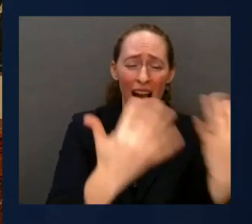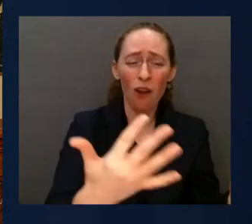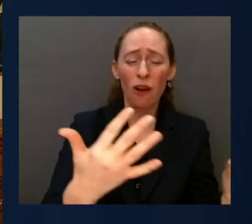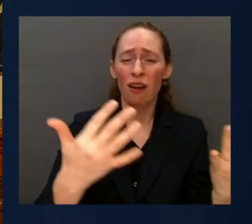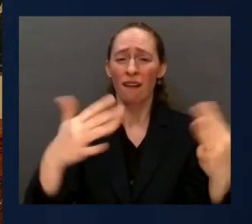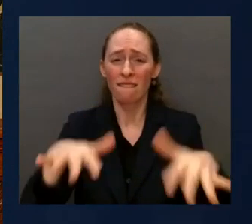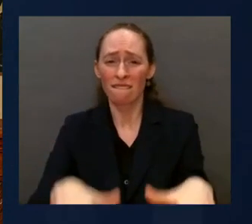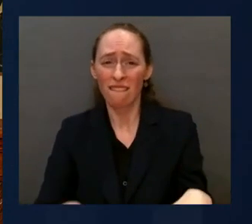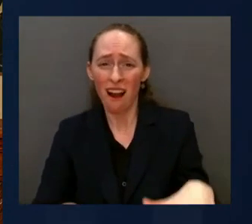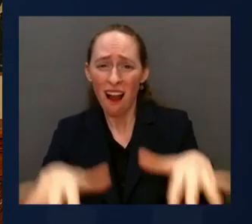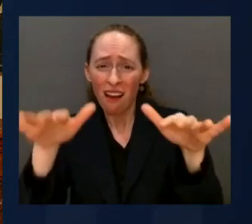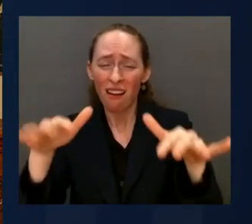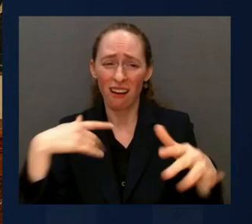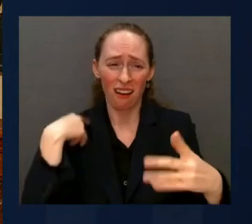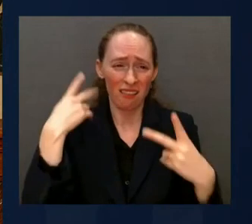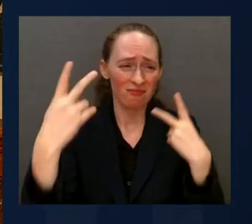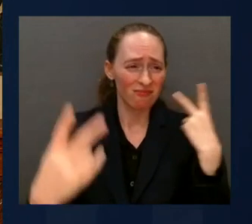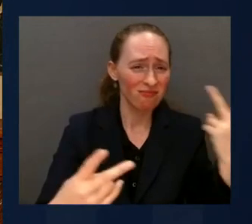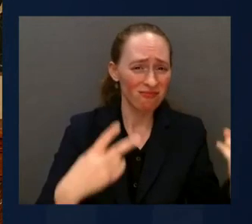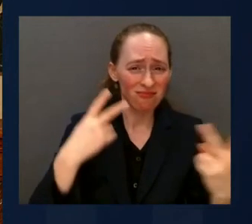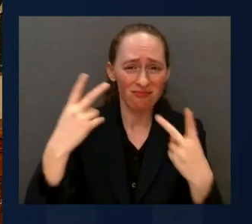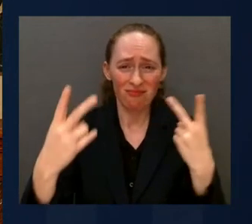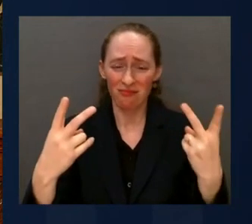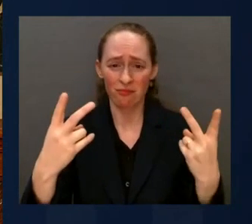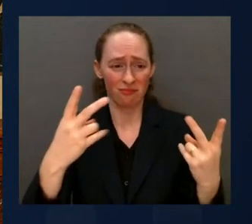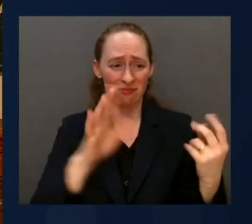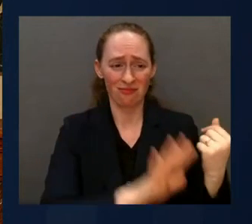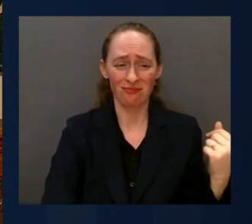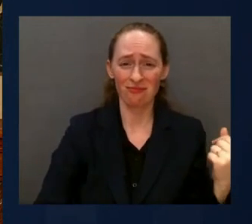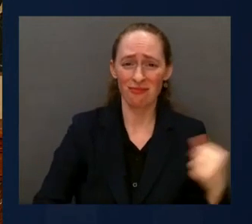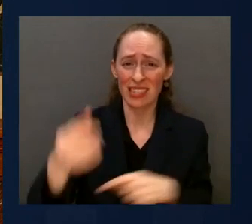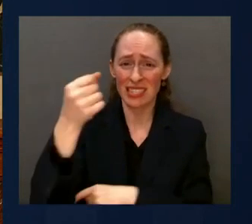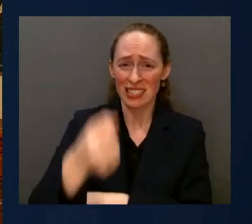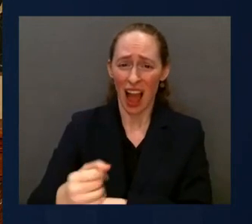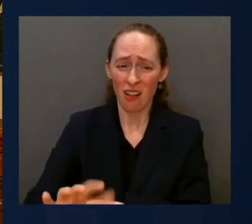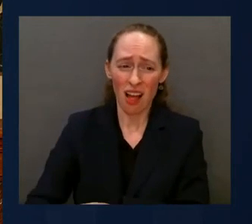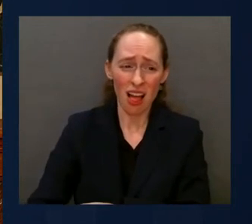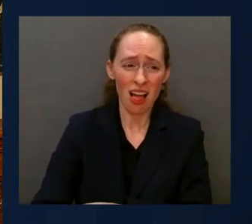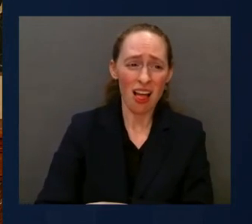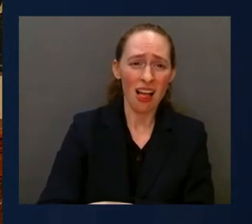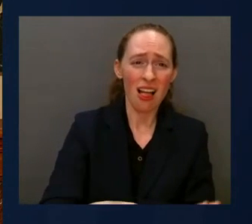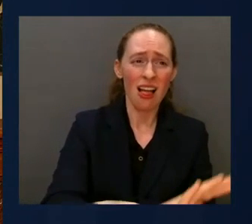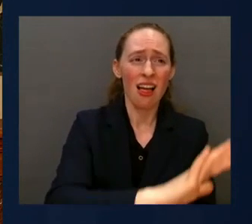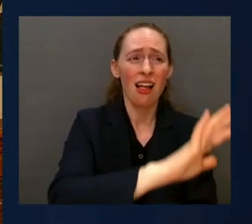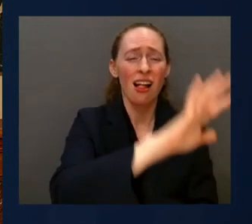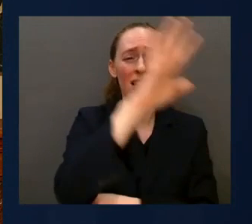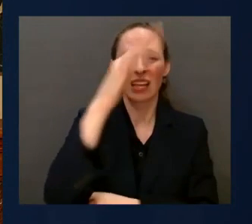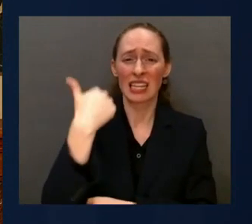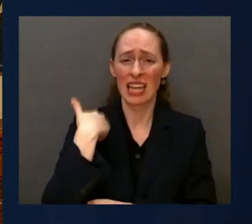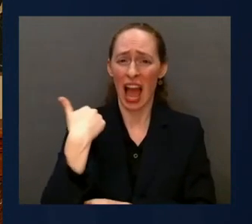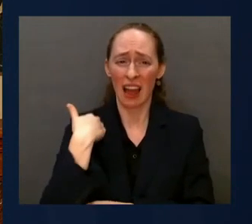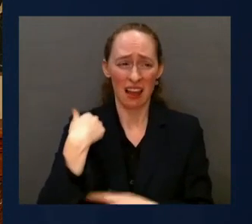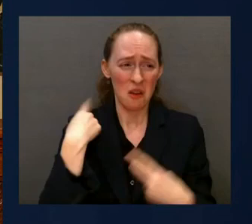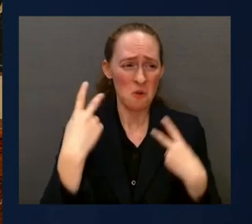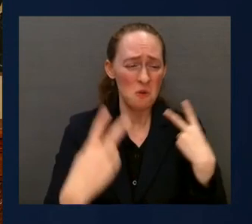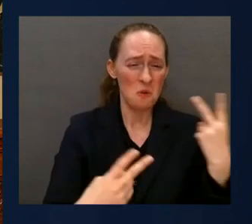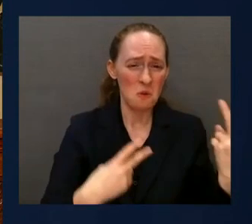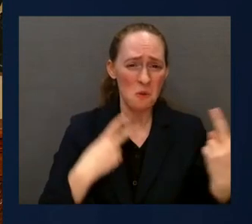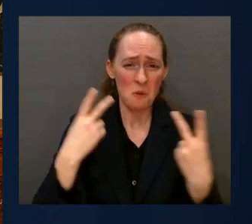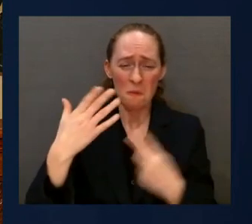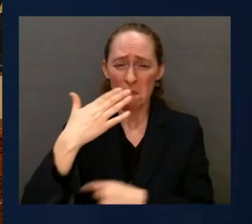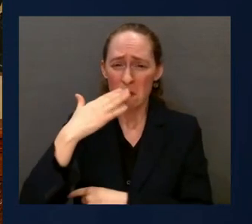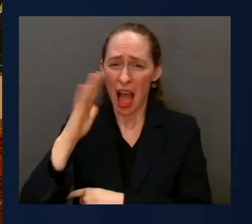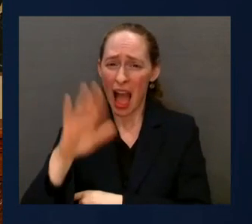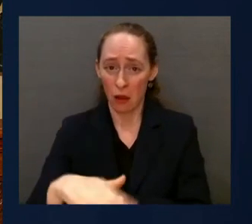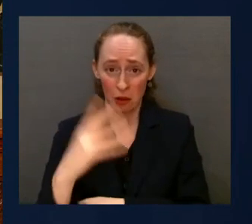More timber has been burned, as I've observed from helicopters, than the entire state of Missouri. And we don't have global